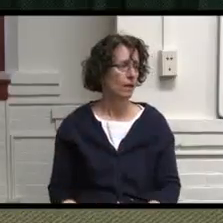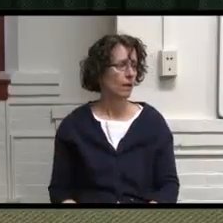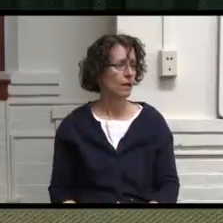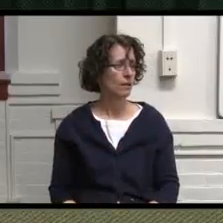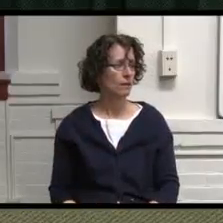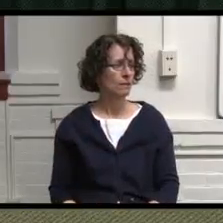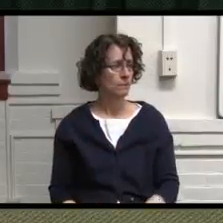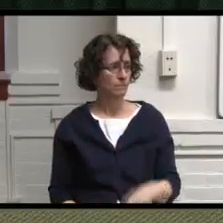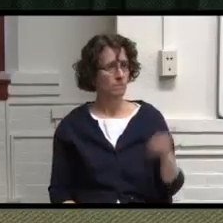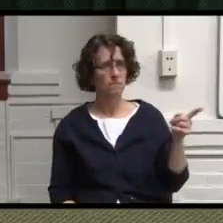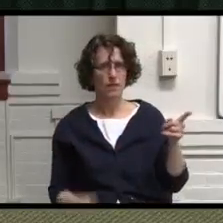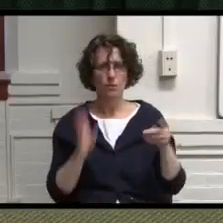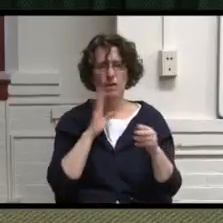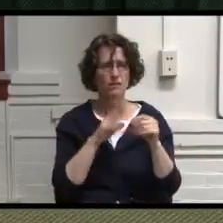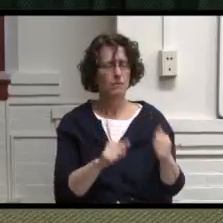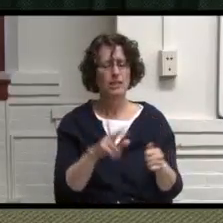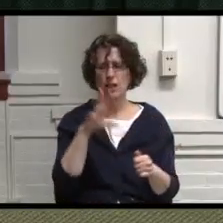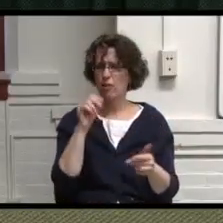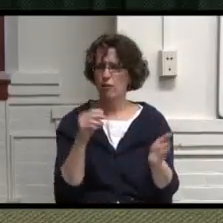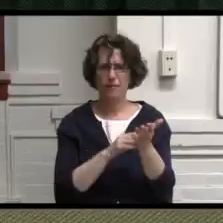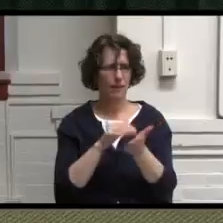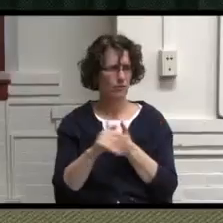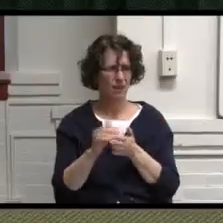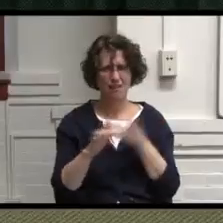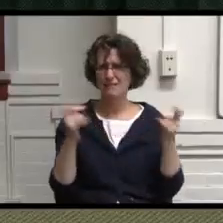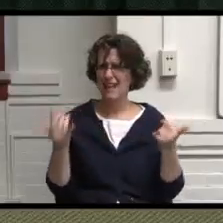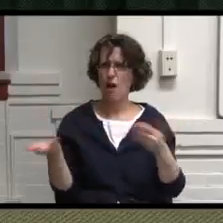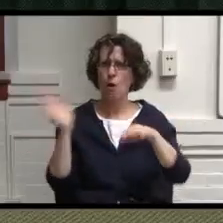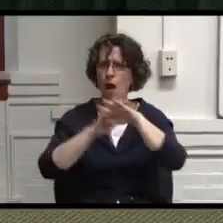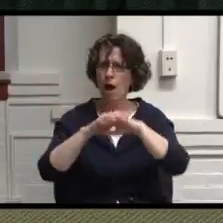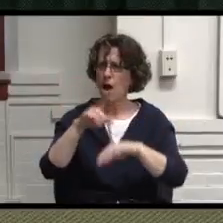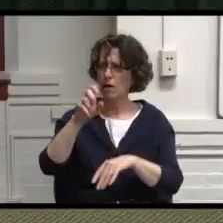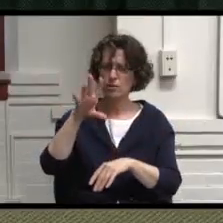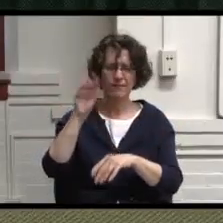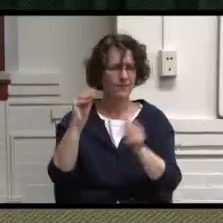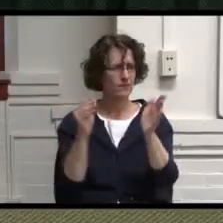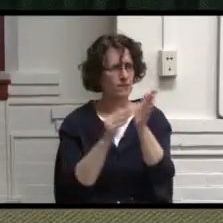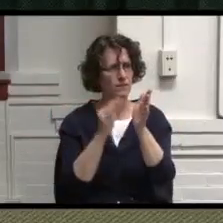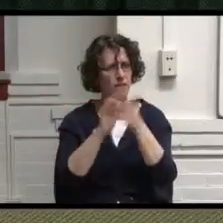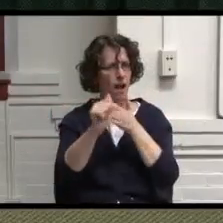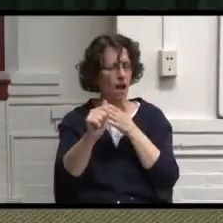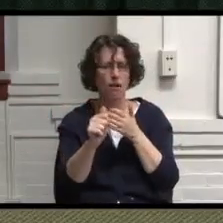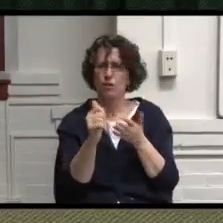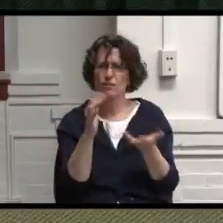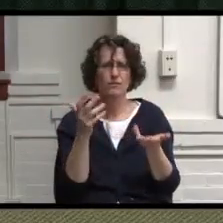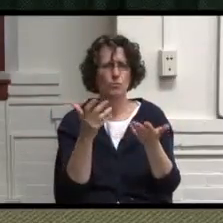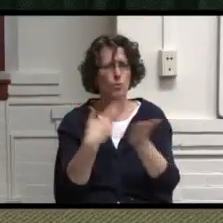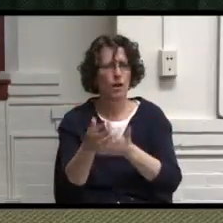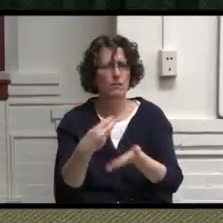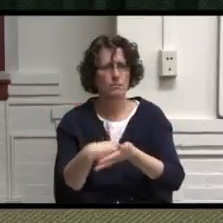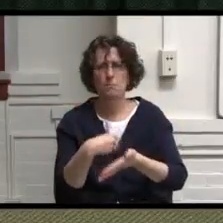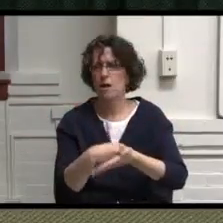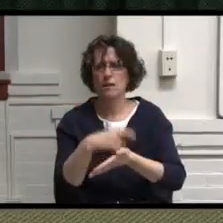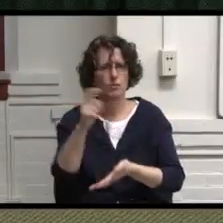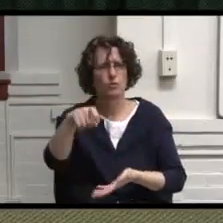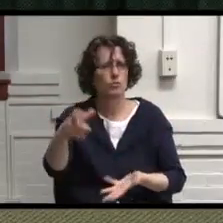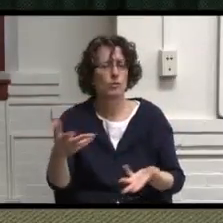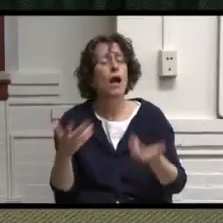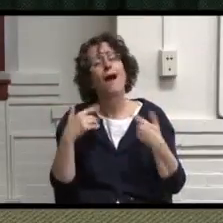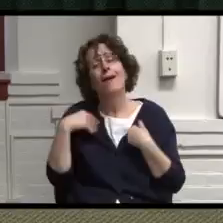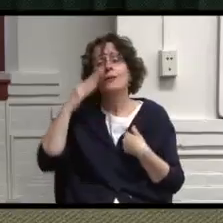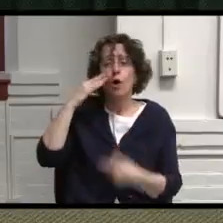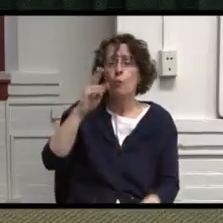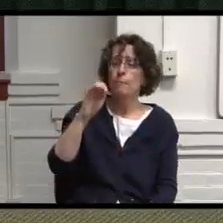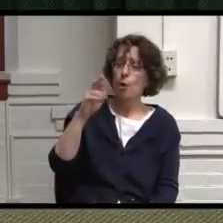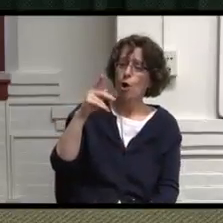spending $30,000. We shouldn't have to spend another $150 as well as good as work as she does to make sure